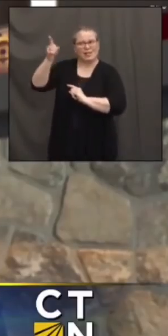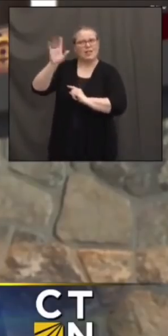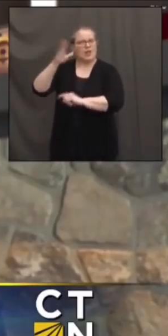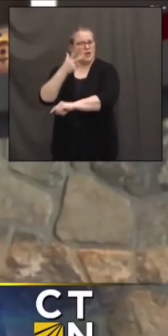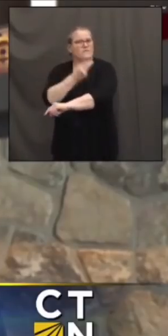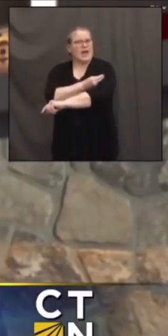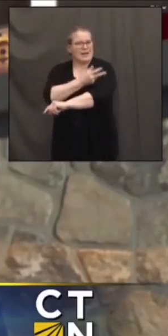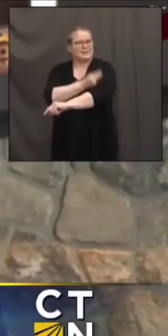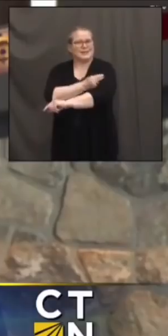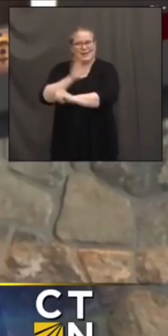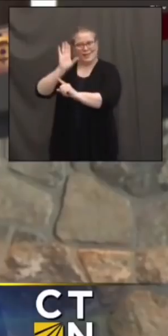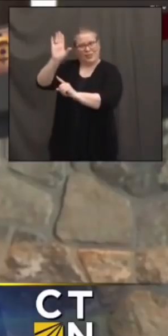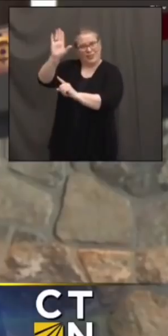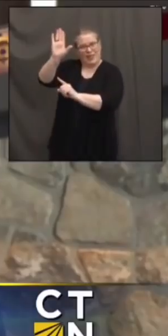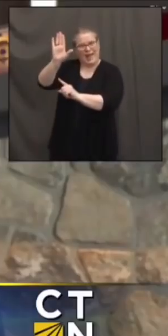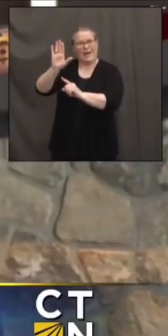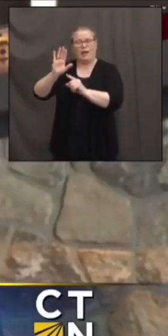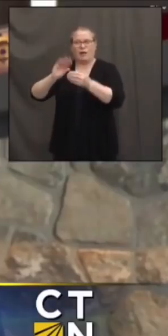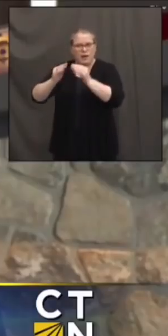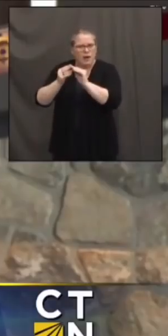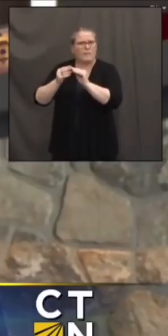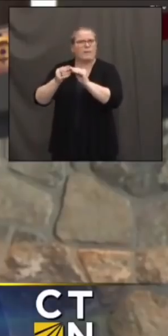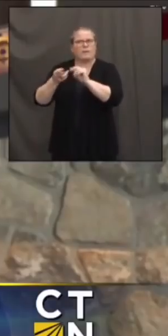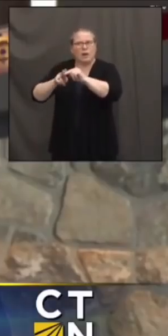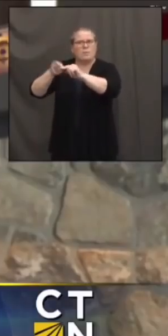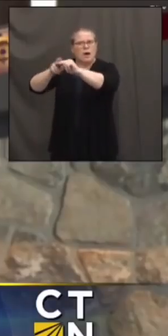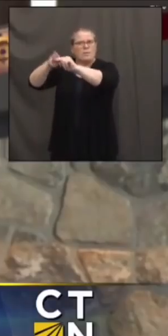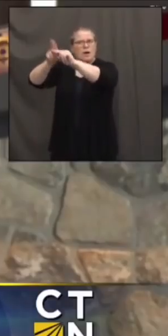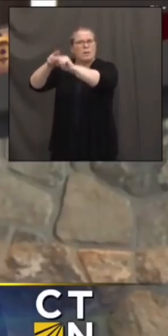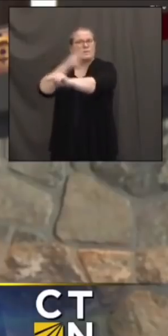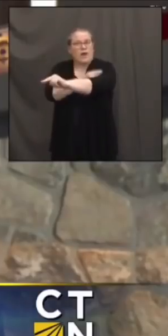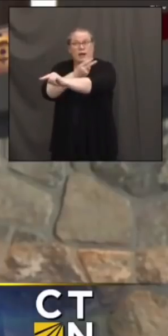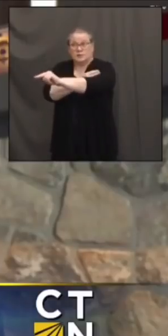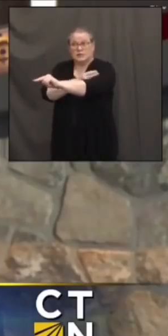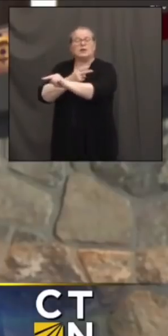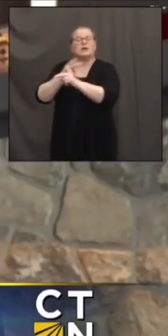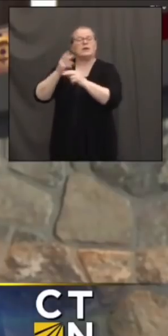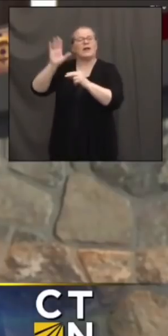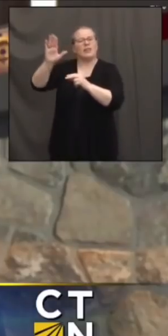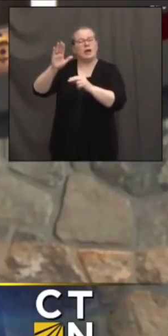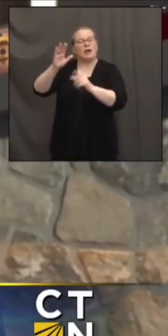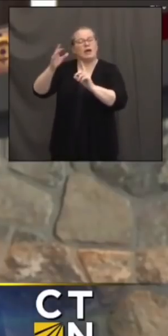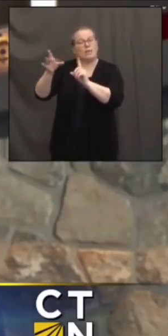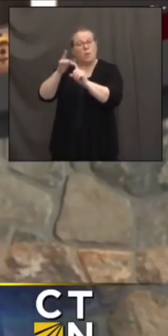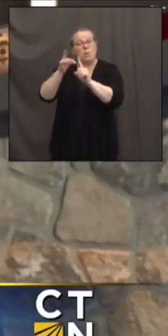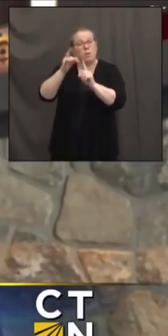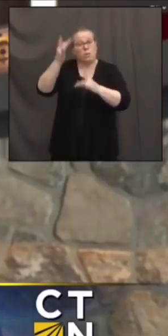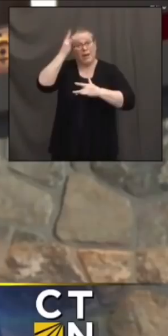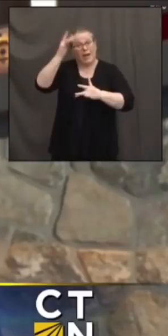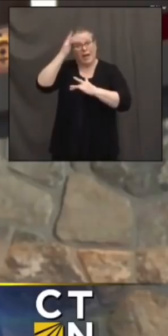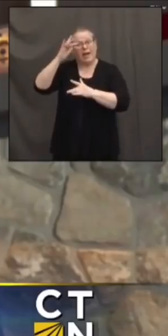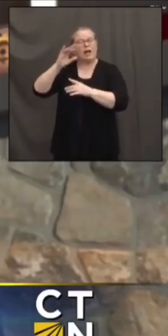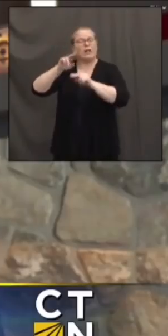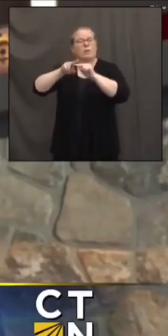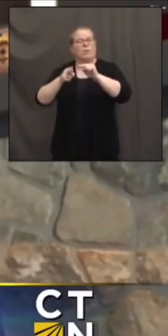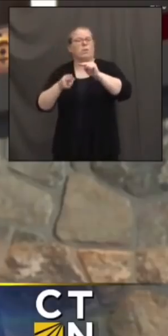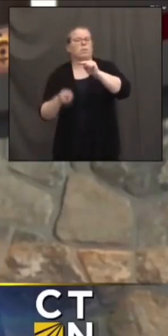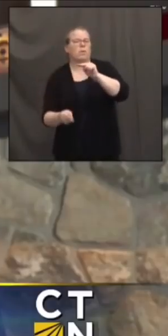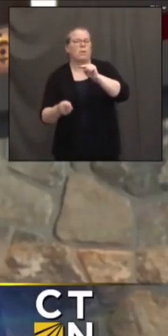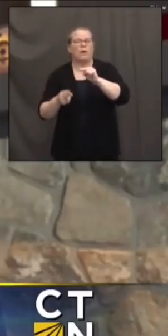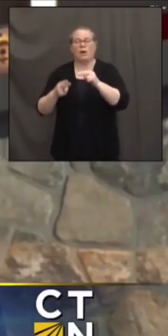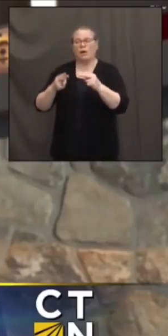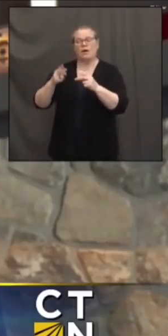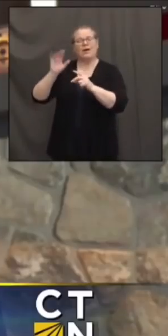vaccination campaign when they reached about 26% of their population penetrated with vaccine. We've crossed that nationally. We crossed that a while ago in this